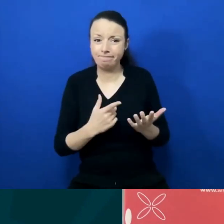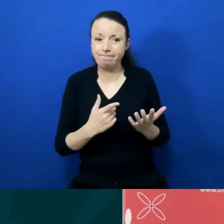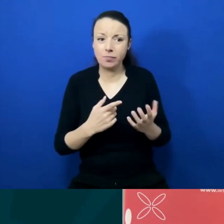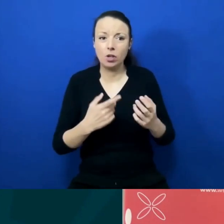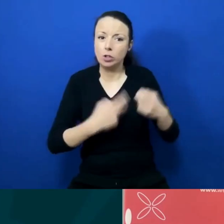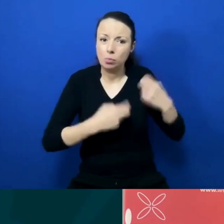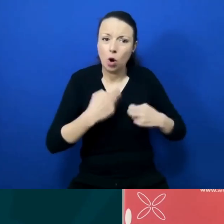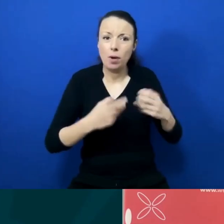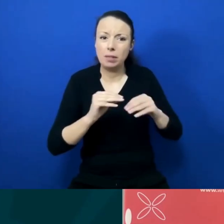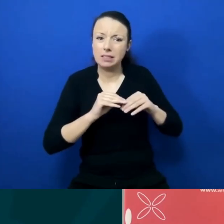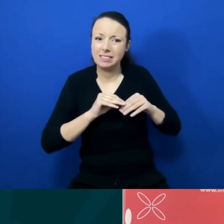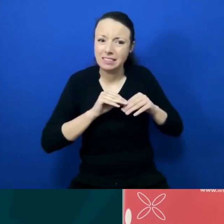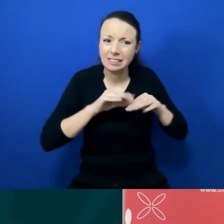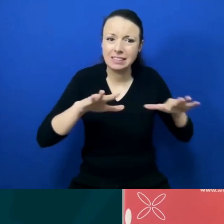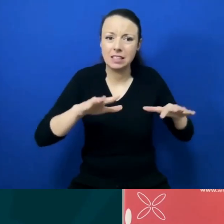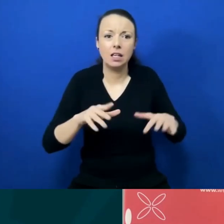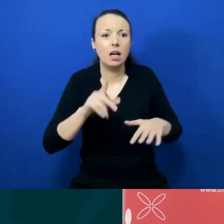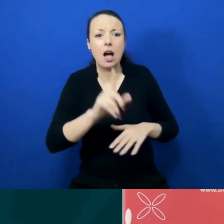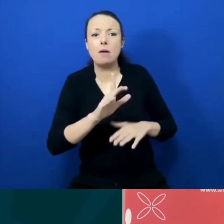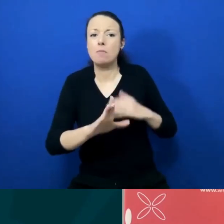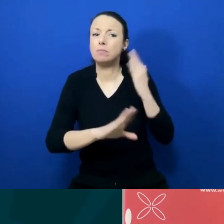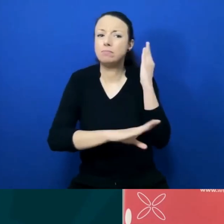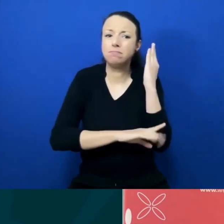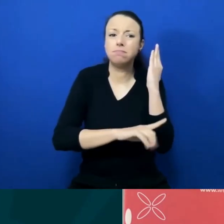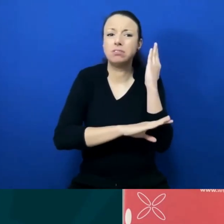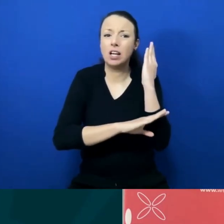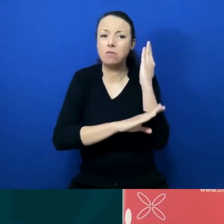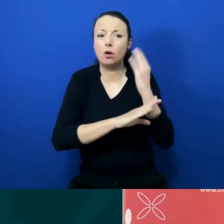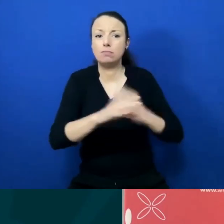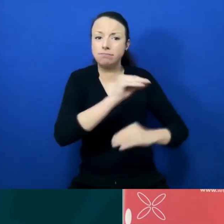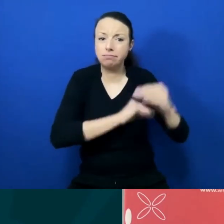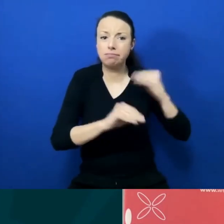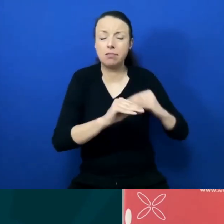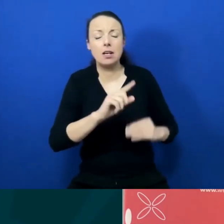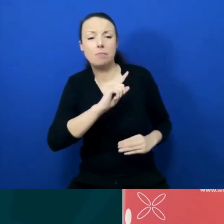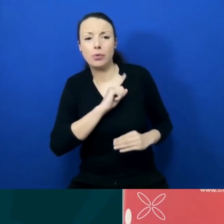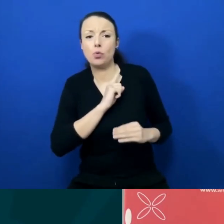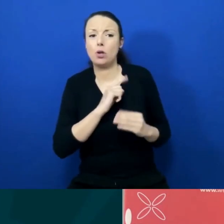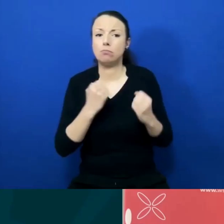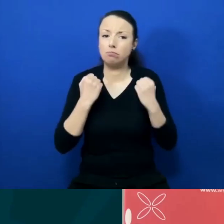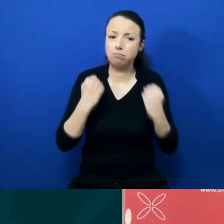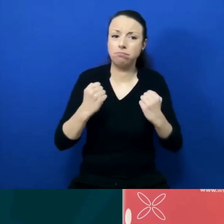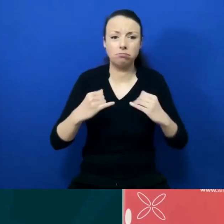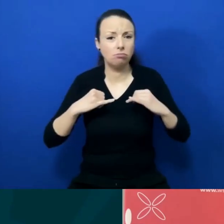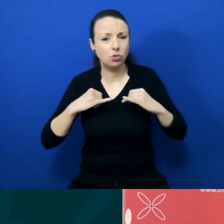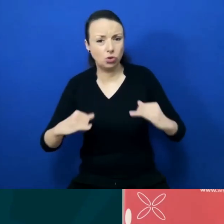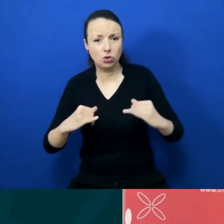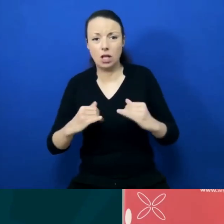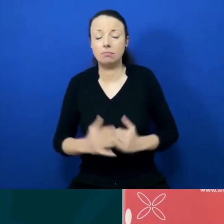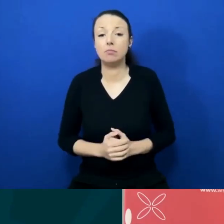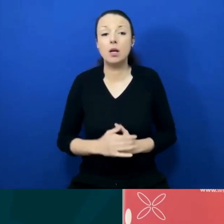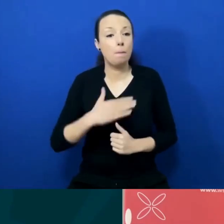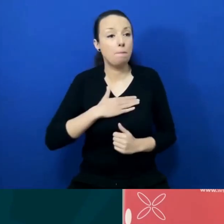well, resilient and stronger plant species. For example, there is a list, and the city of Lausanne has established this